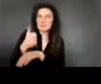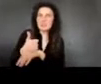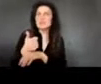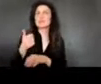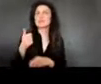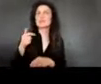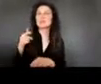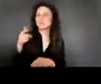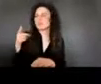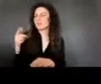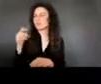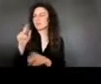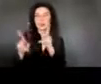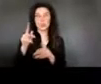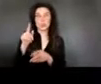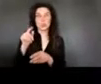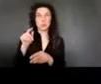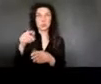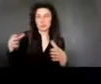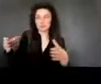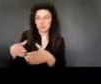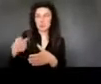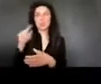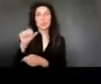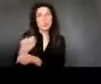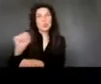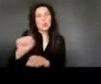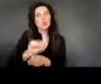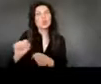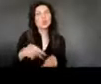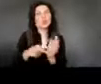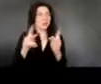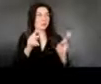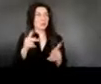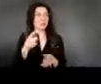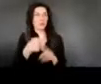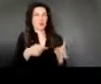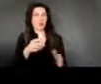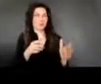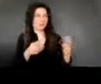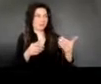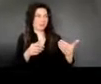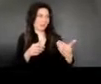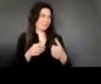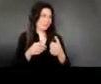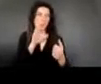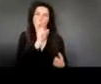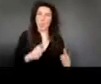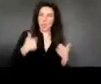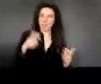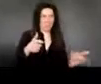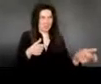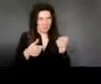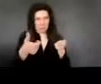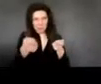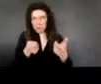their previous life worlds and kind of building a new one. What's fascinating with this example is the kind of response